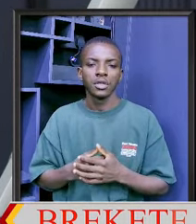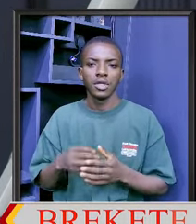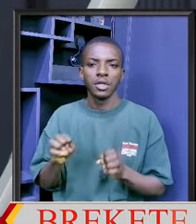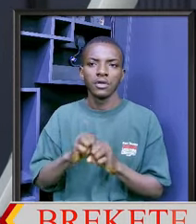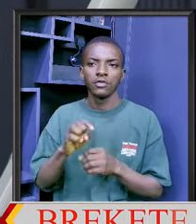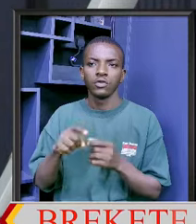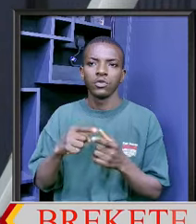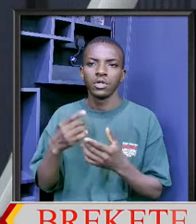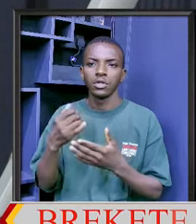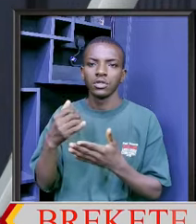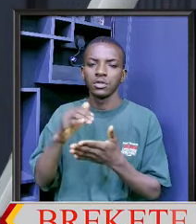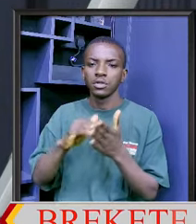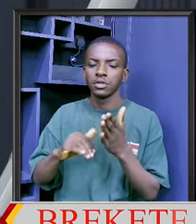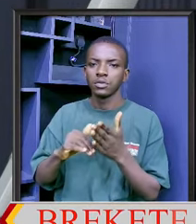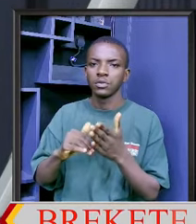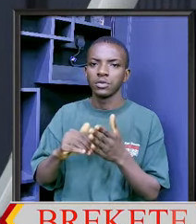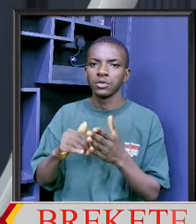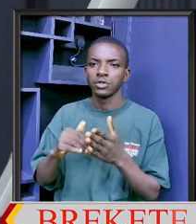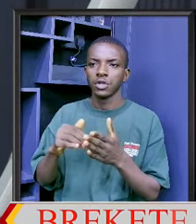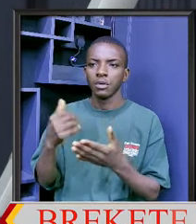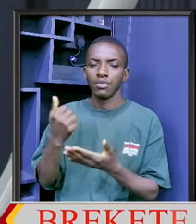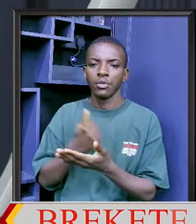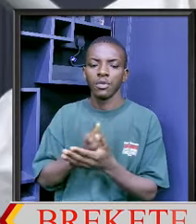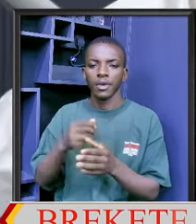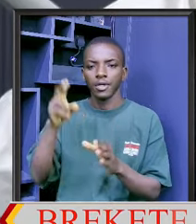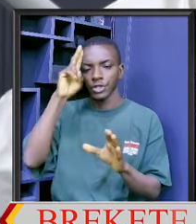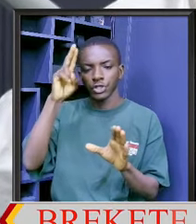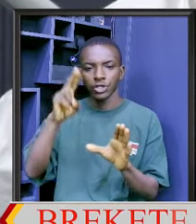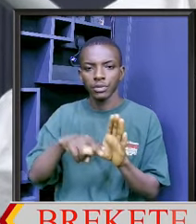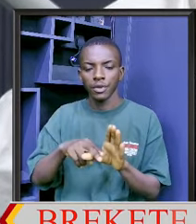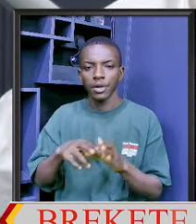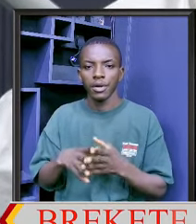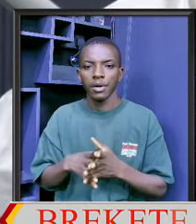Even when you resign in your appointment as the chairman,